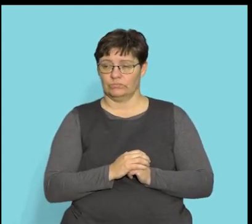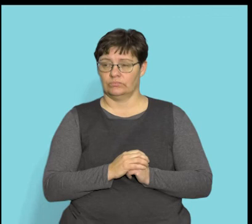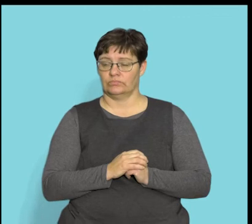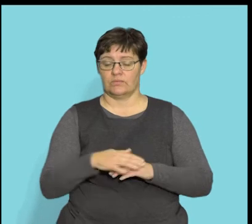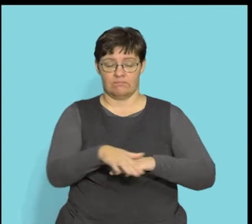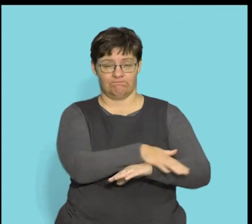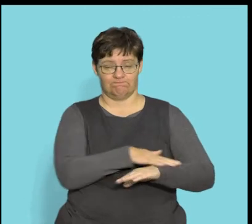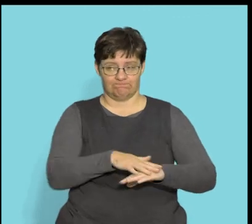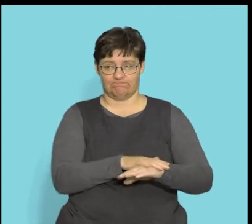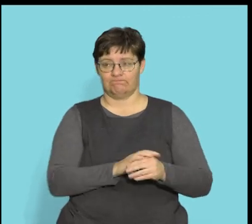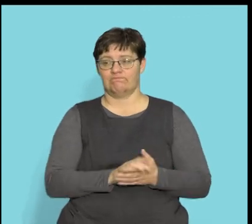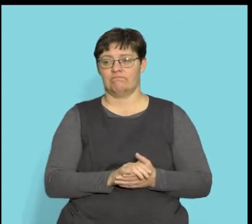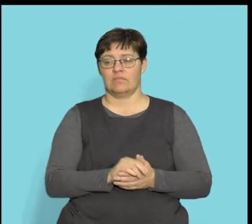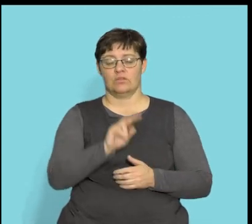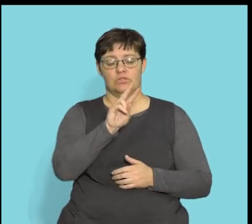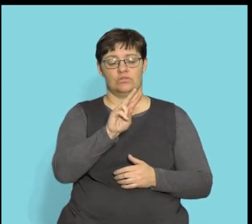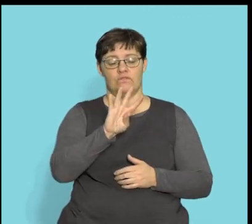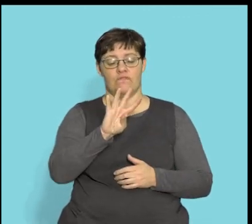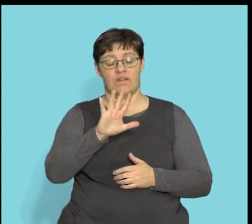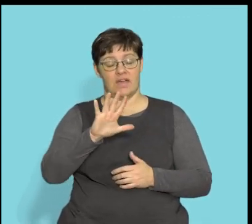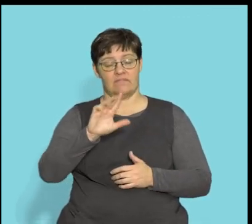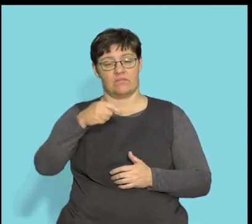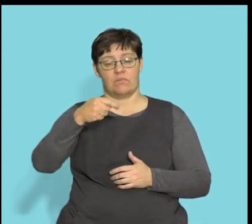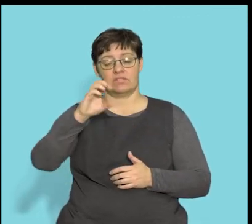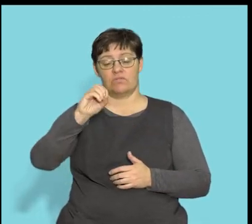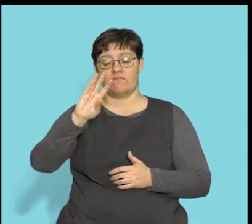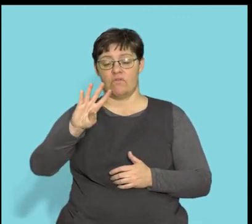So my surface area of my cylinder is